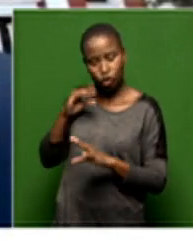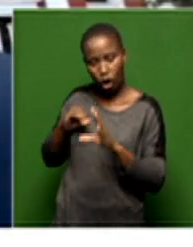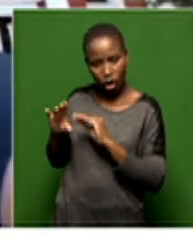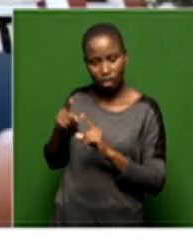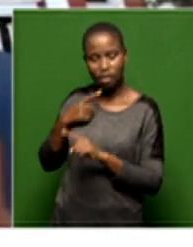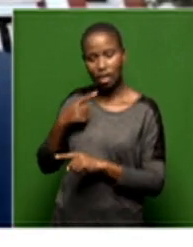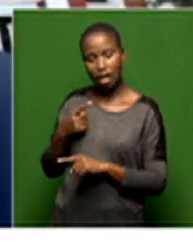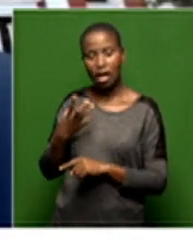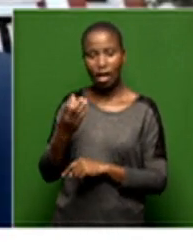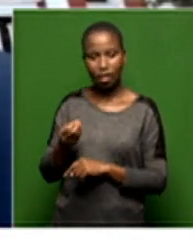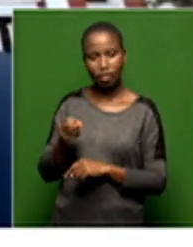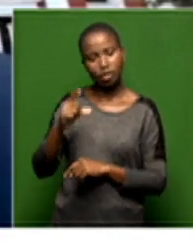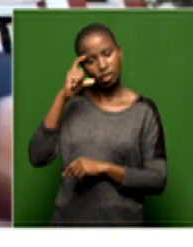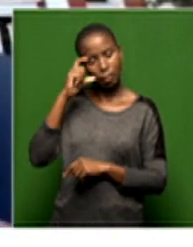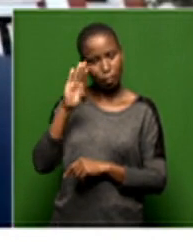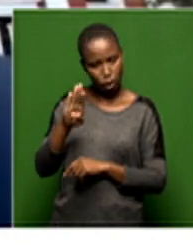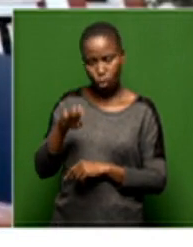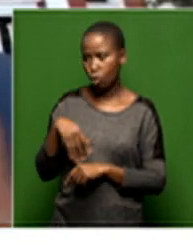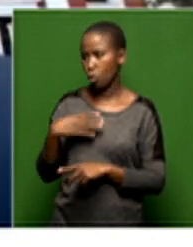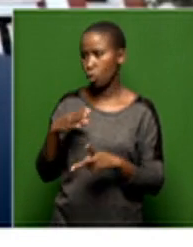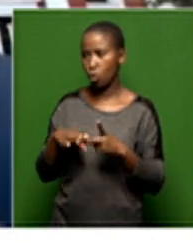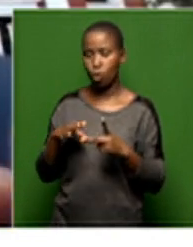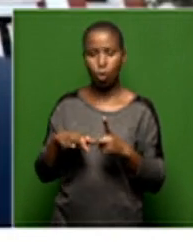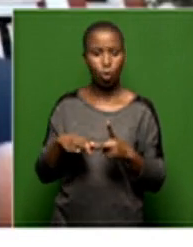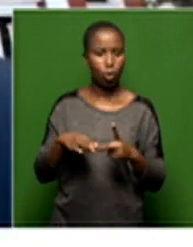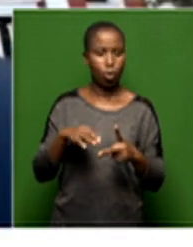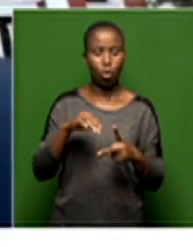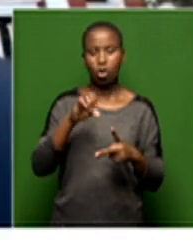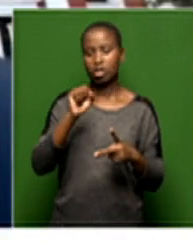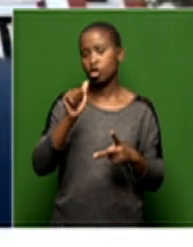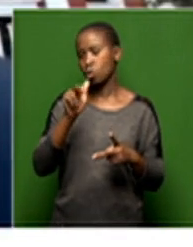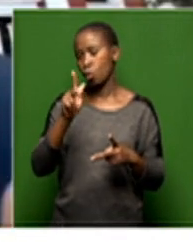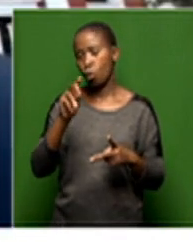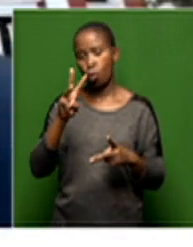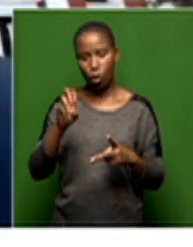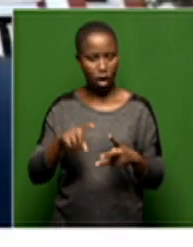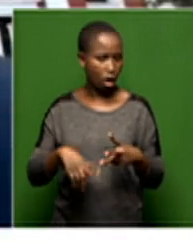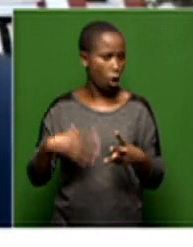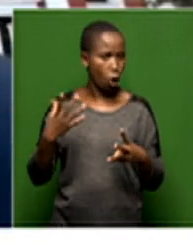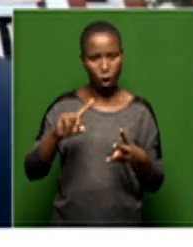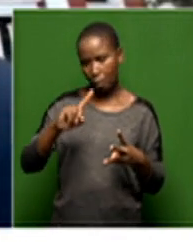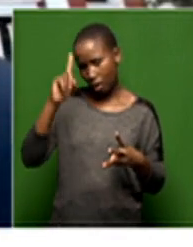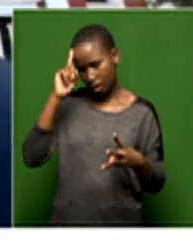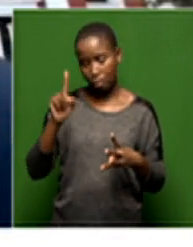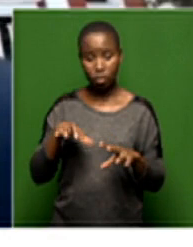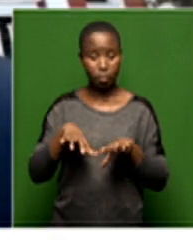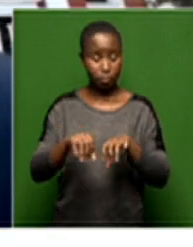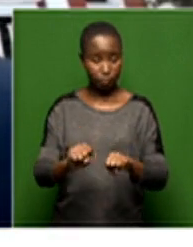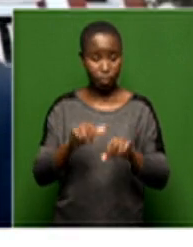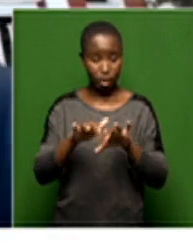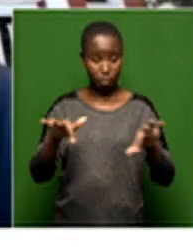Biko or Professor Sobukwe or Mandela should occupy public spaces, there are people who